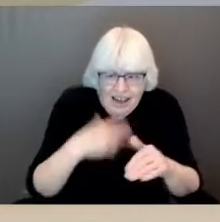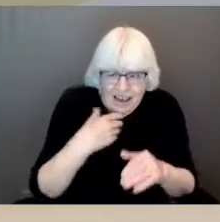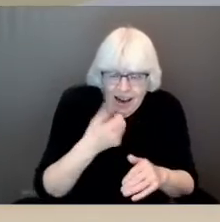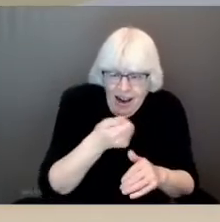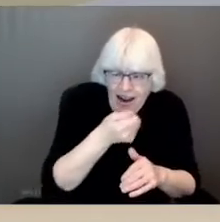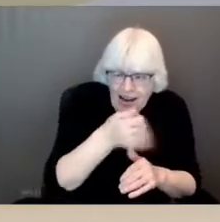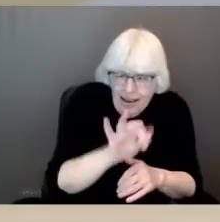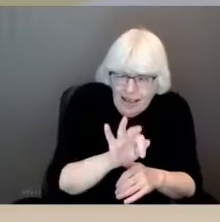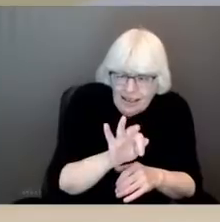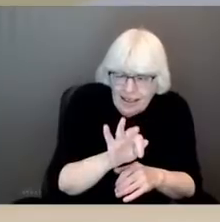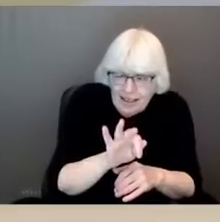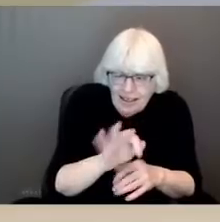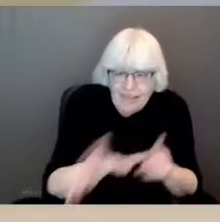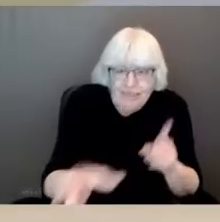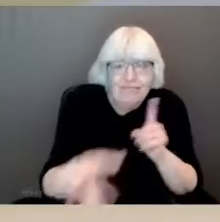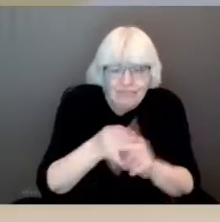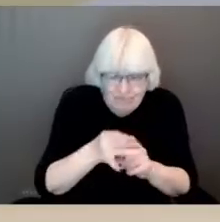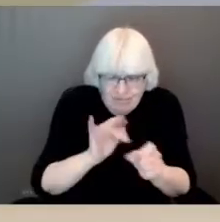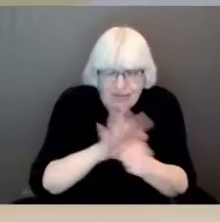last week, we've done a total of